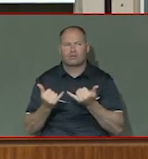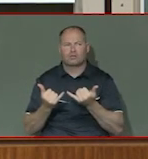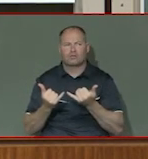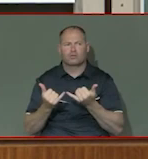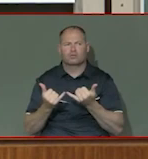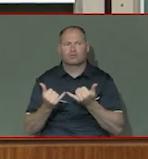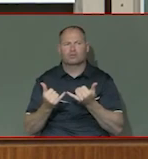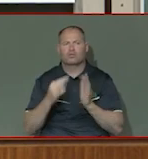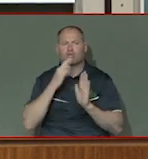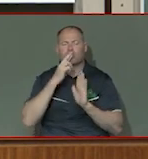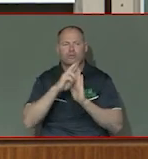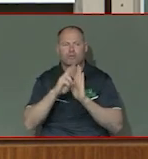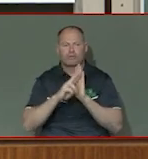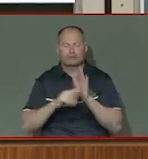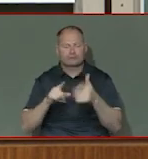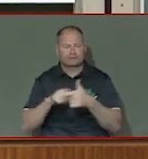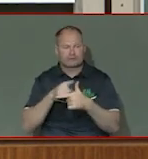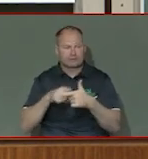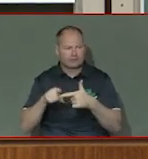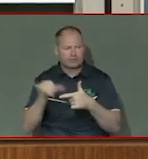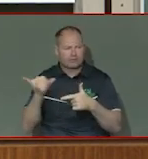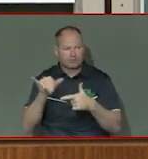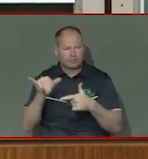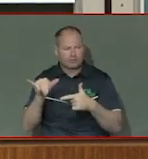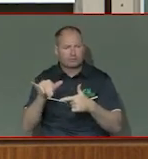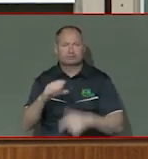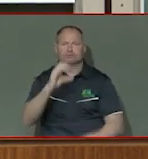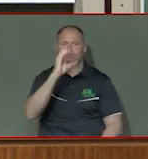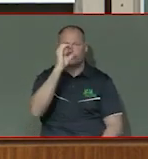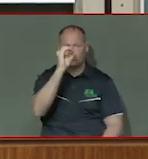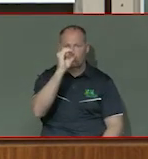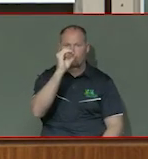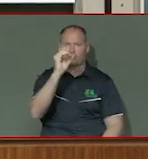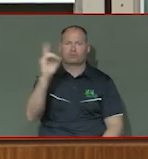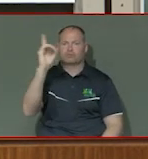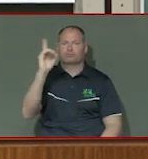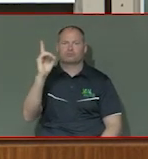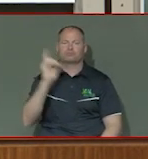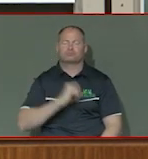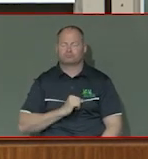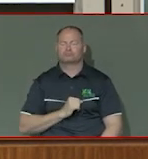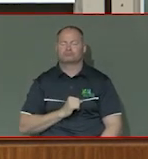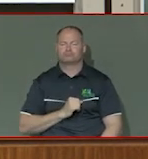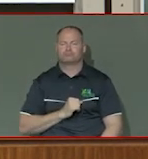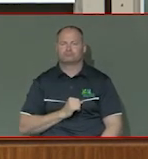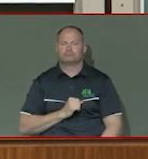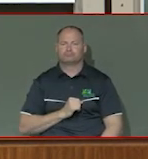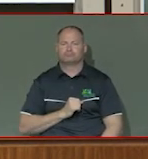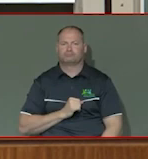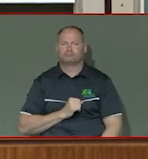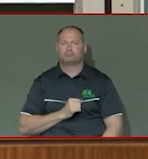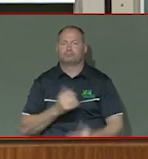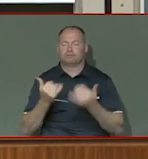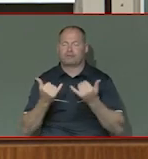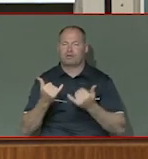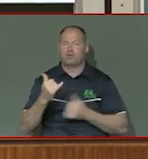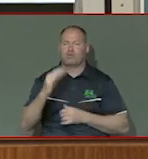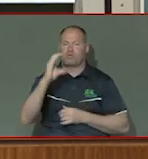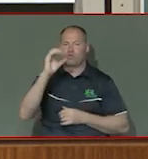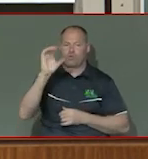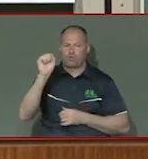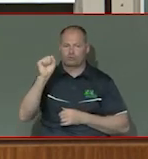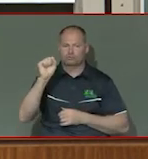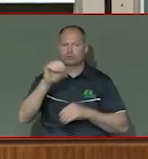angle? Your reference angle is 0 degrees. You can say shift cos of positive